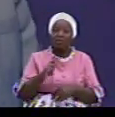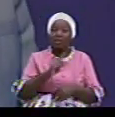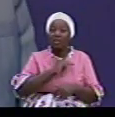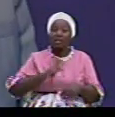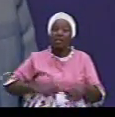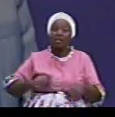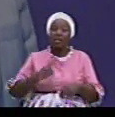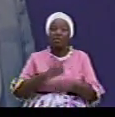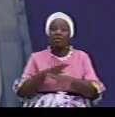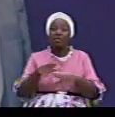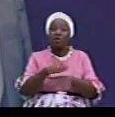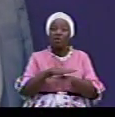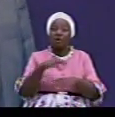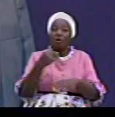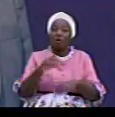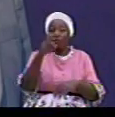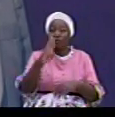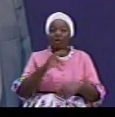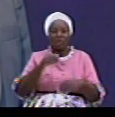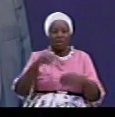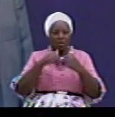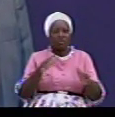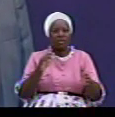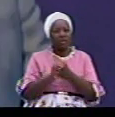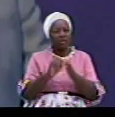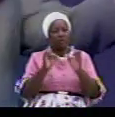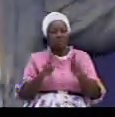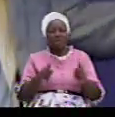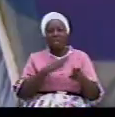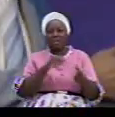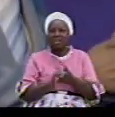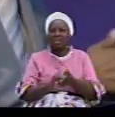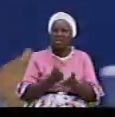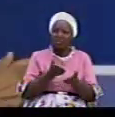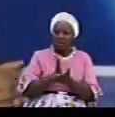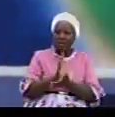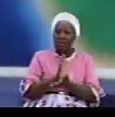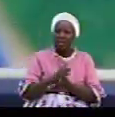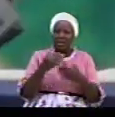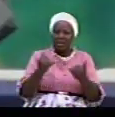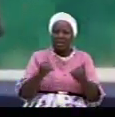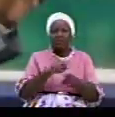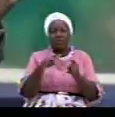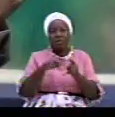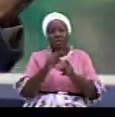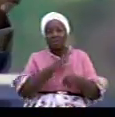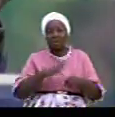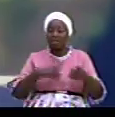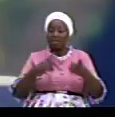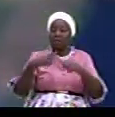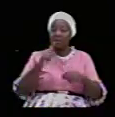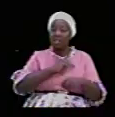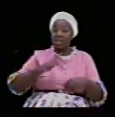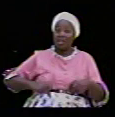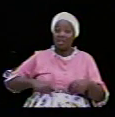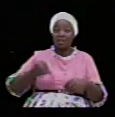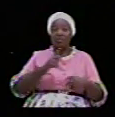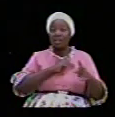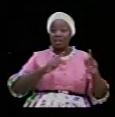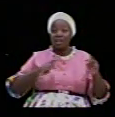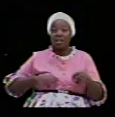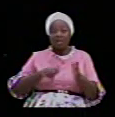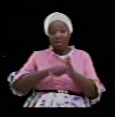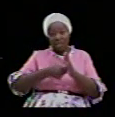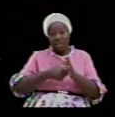He lost the privilege and that right. But now Christ came, the King of the kingdom,